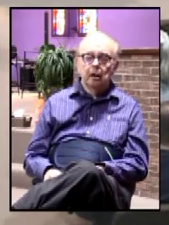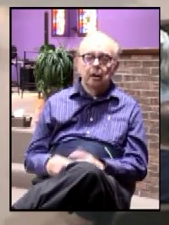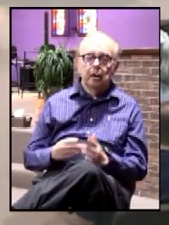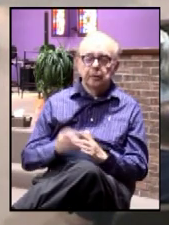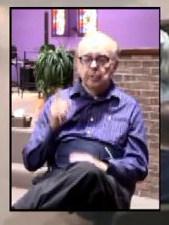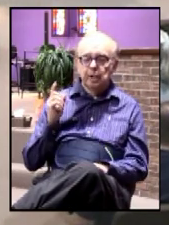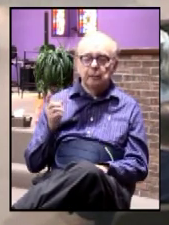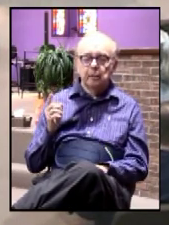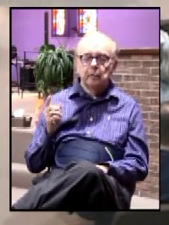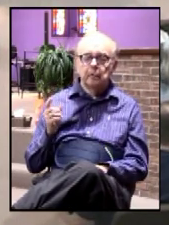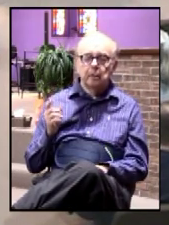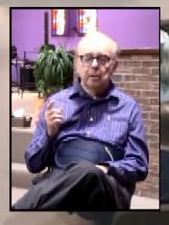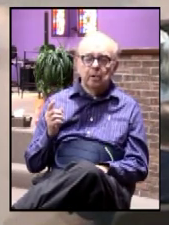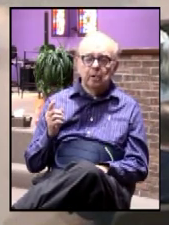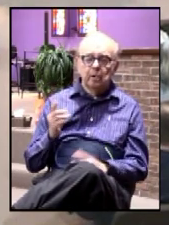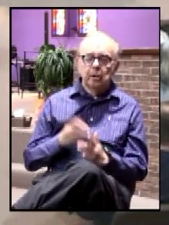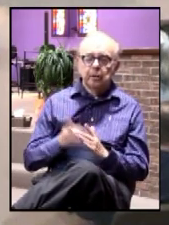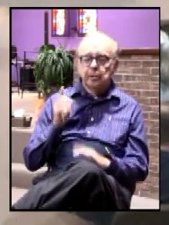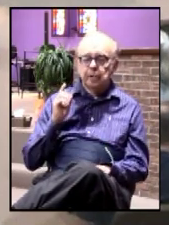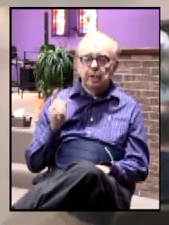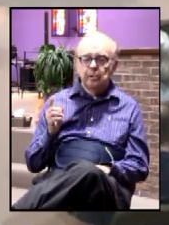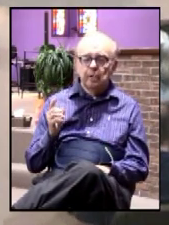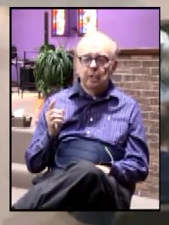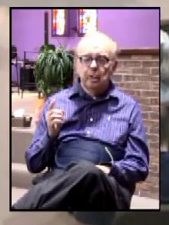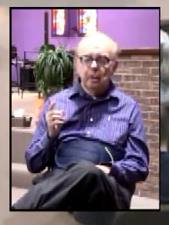through him. Through him.